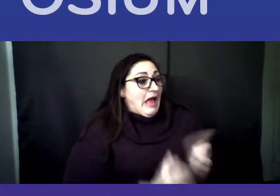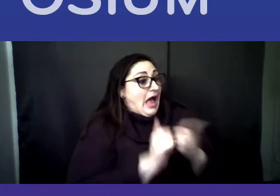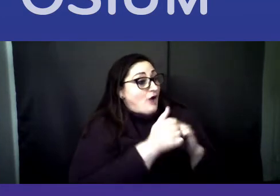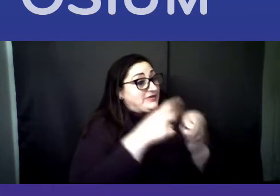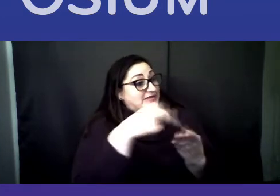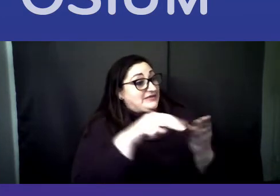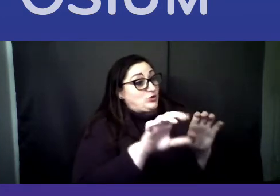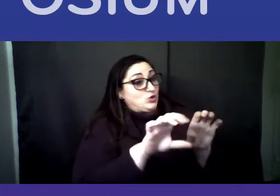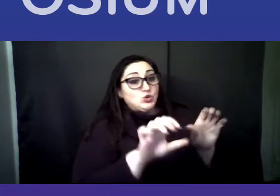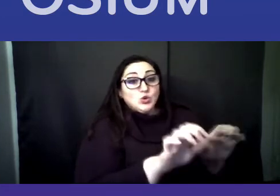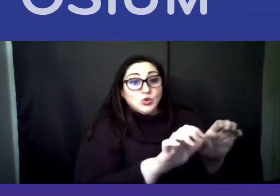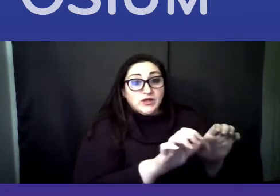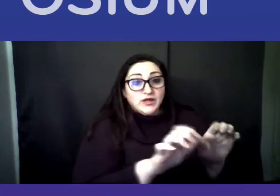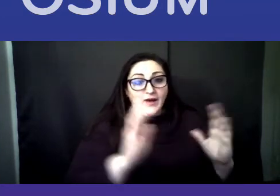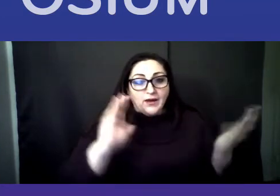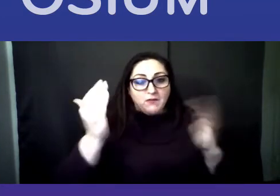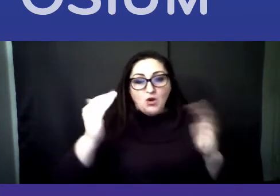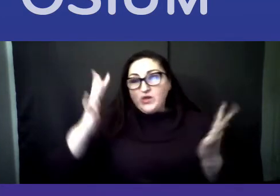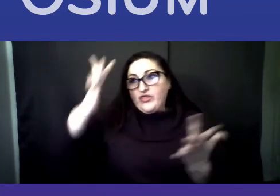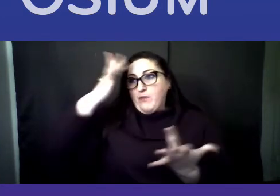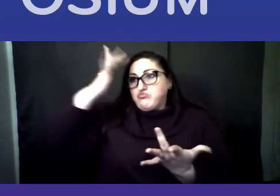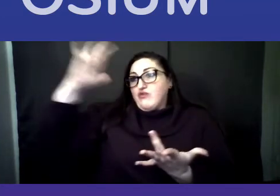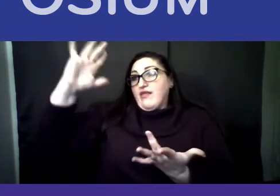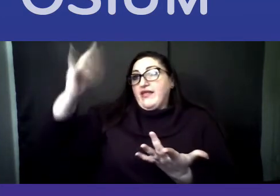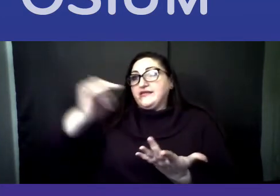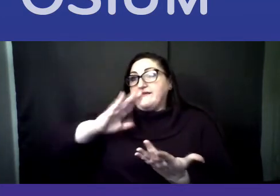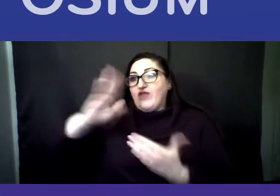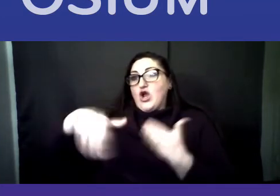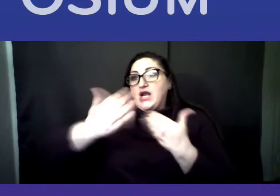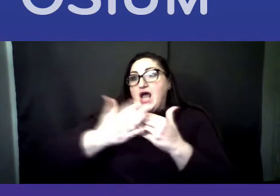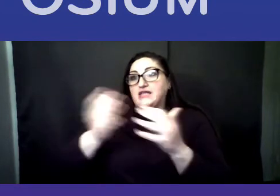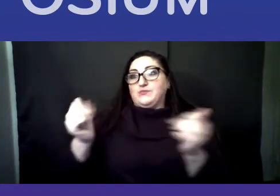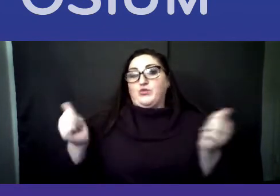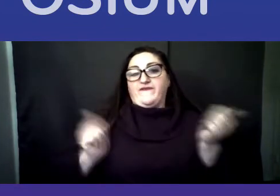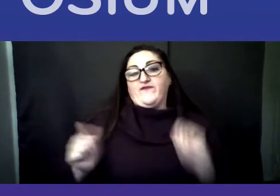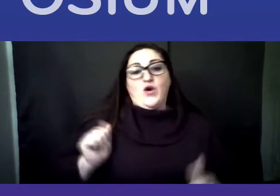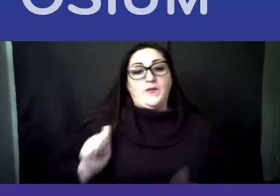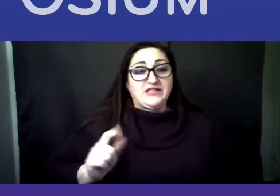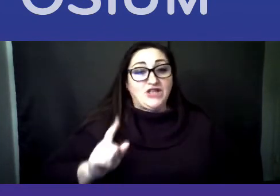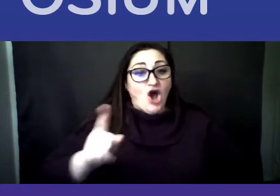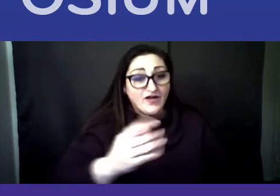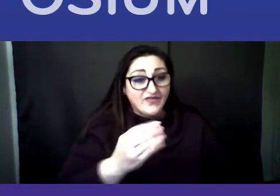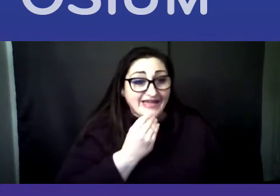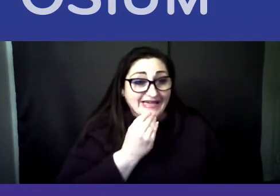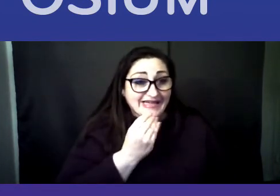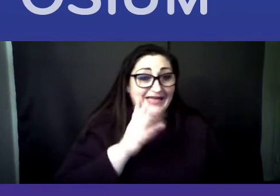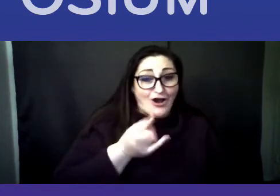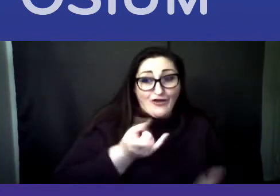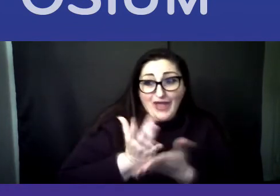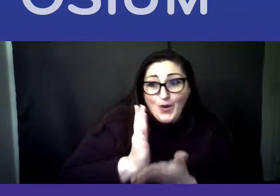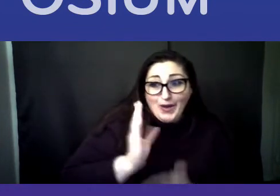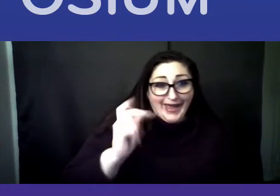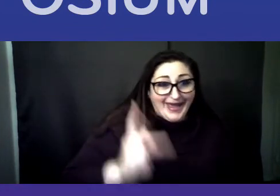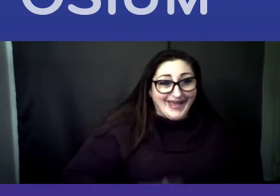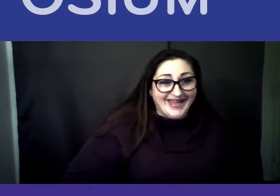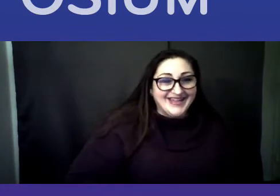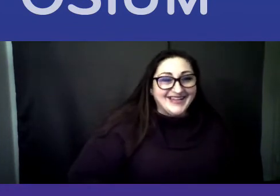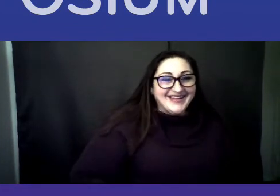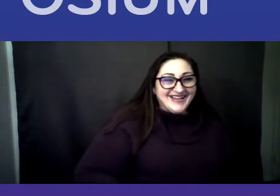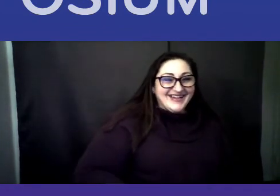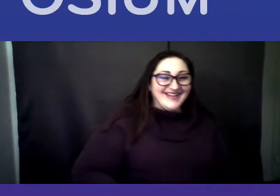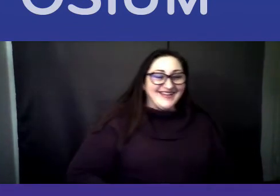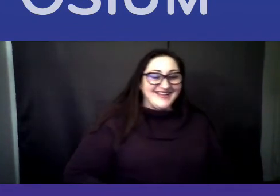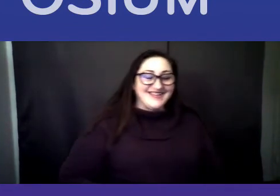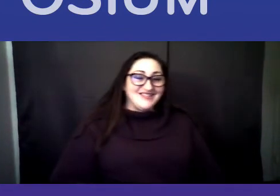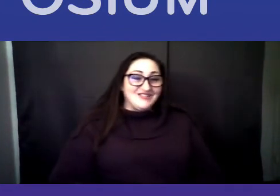rather than what's the brilliance of their next performance, and are they eating, are they okay, and so for me, one of the things